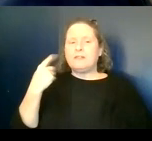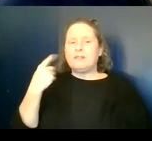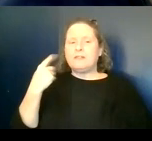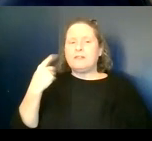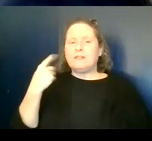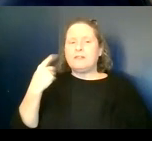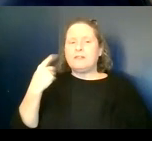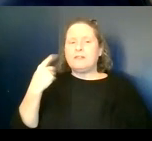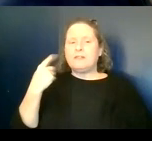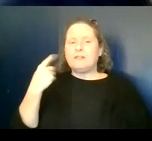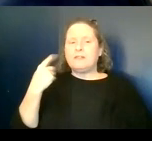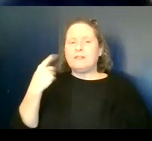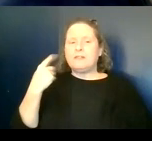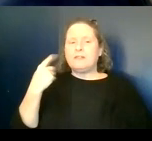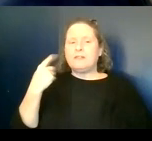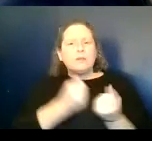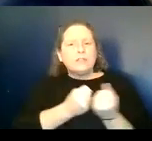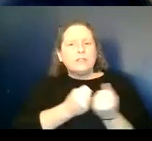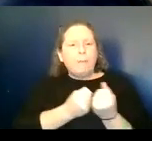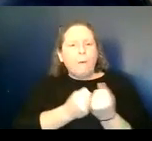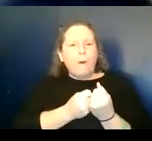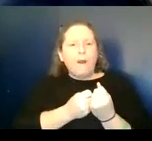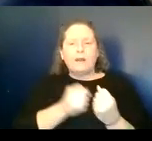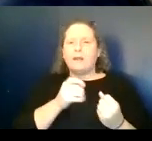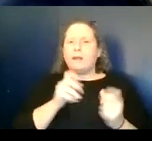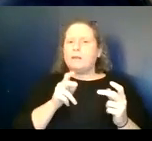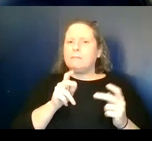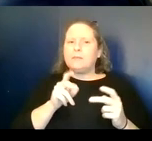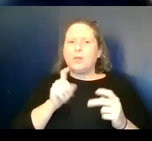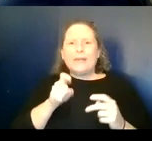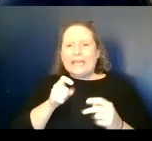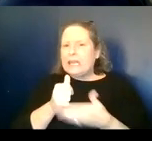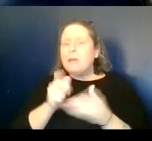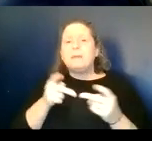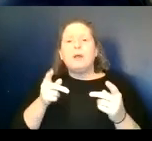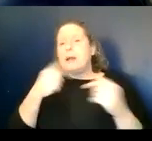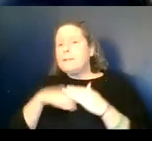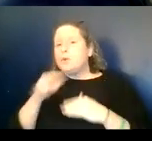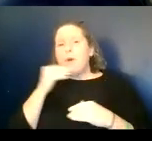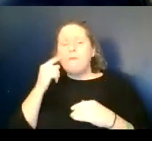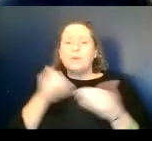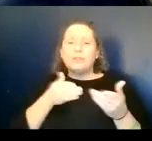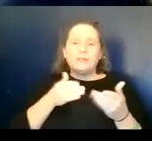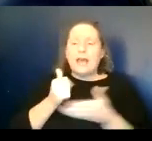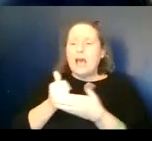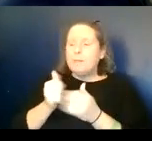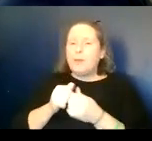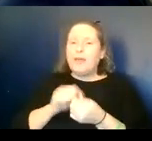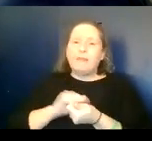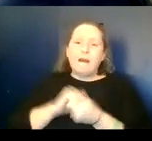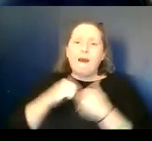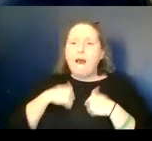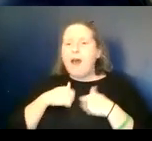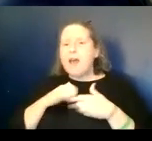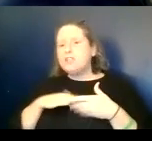need, whether it's someone coming into your home for services, maybe helping you with hygiene or getting in and